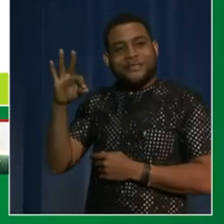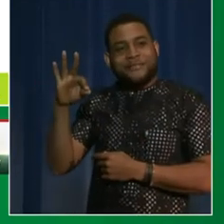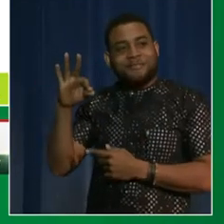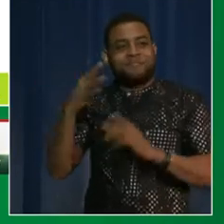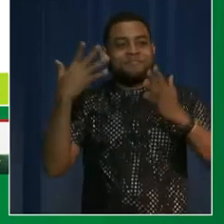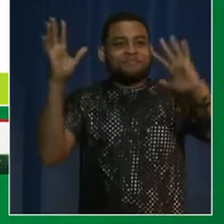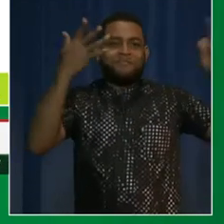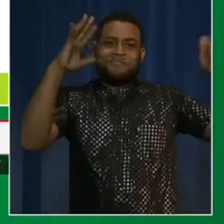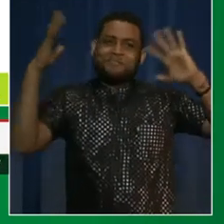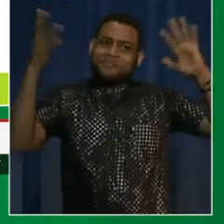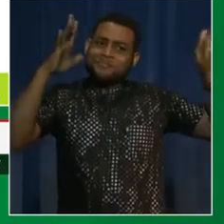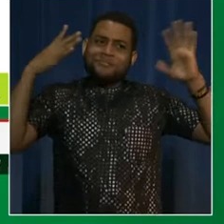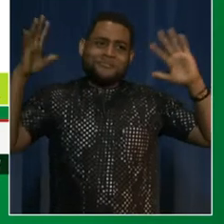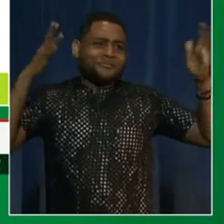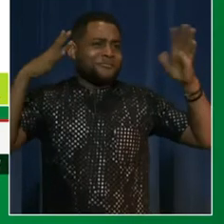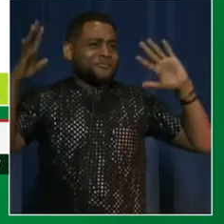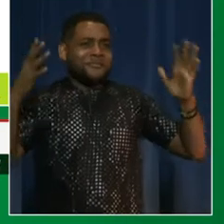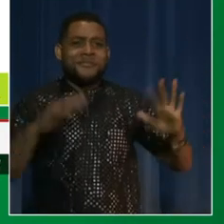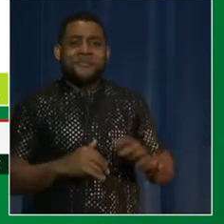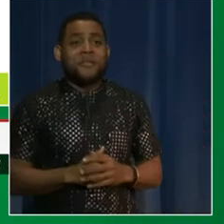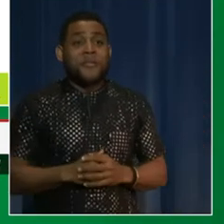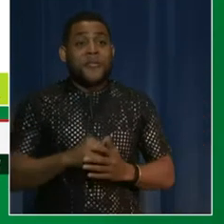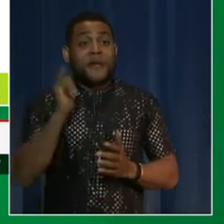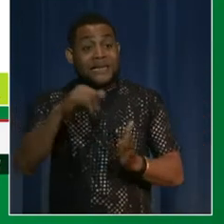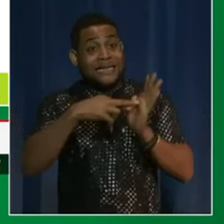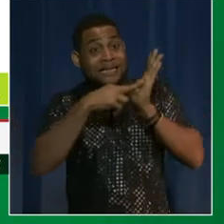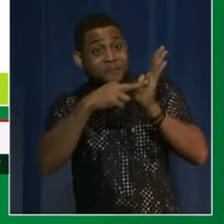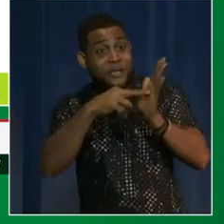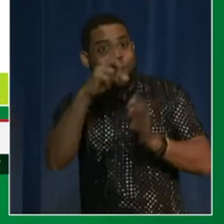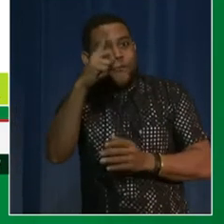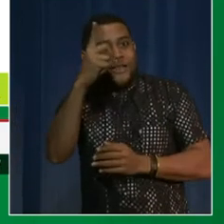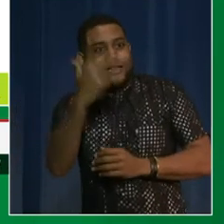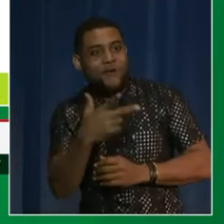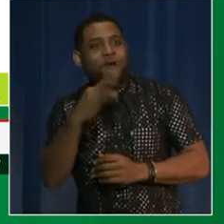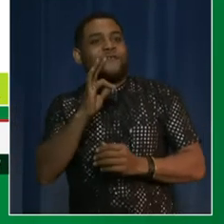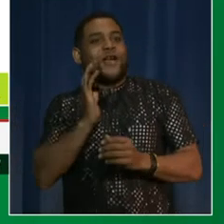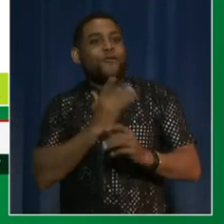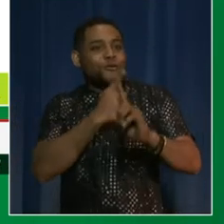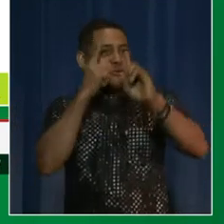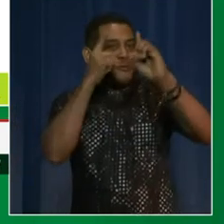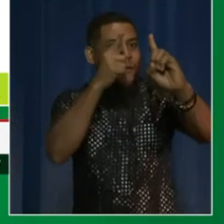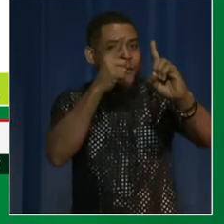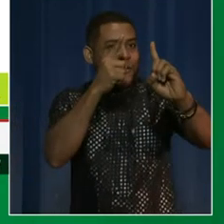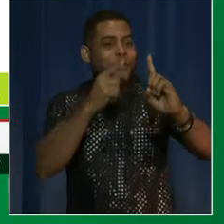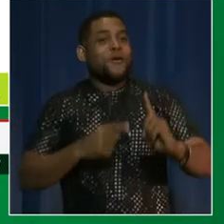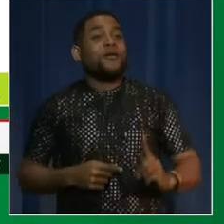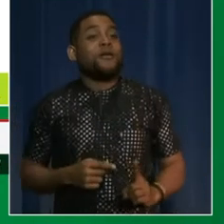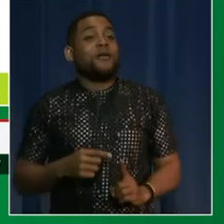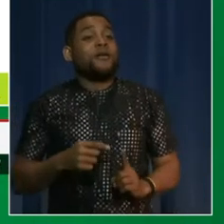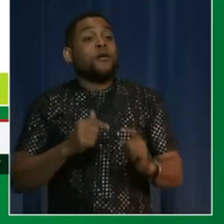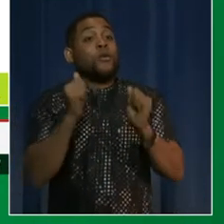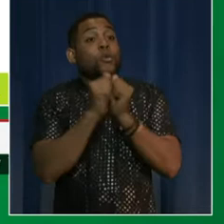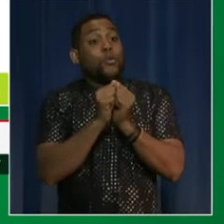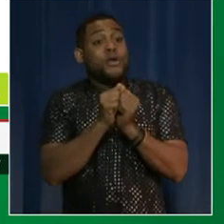Which represents about a third of the goal. And on our overall housing production, we've actually created